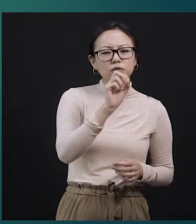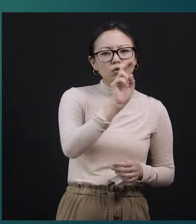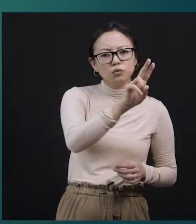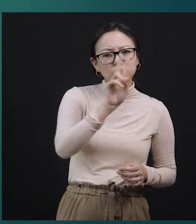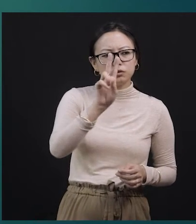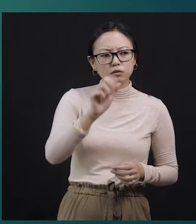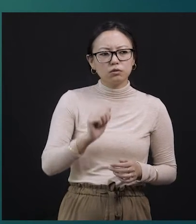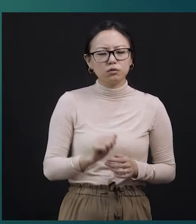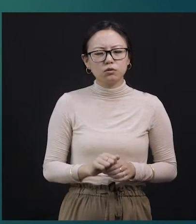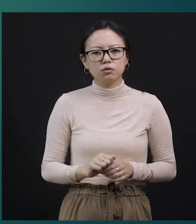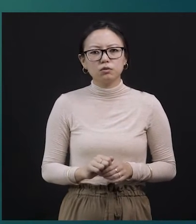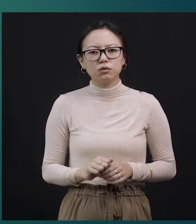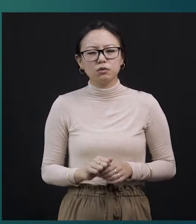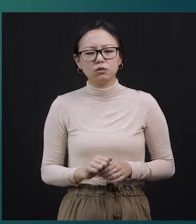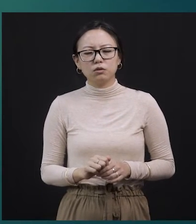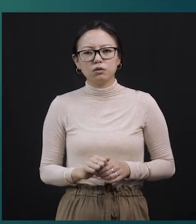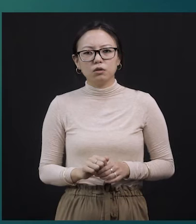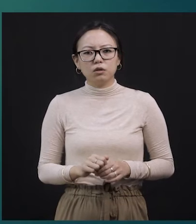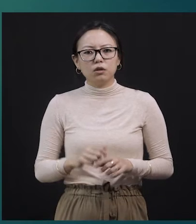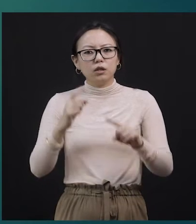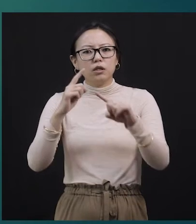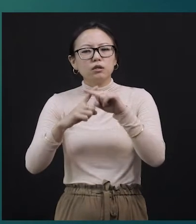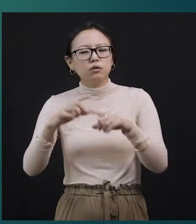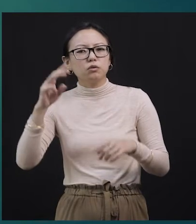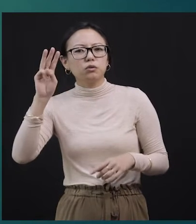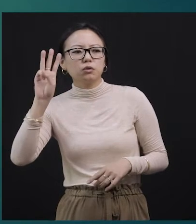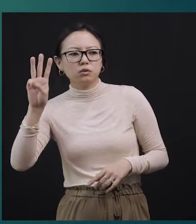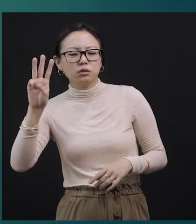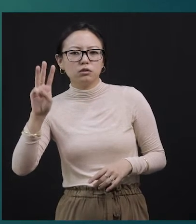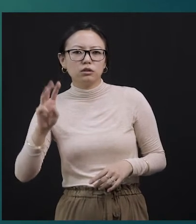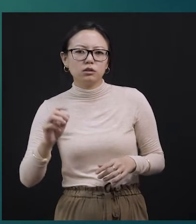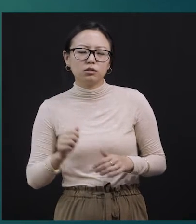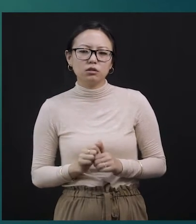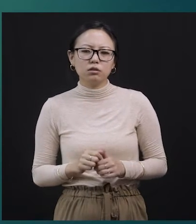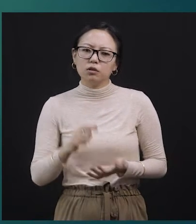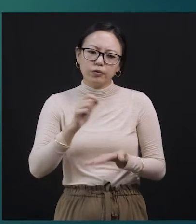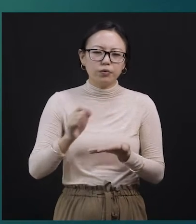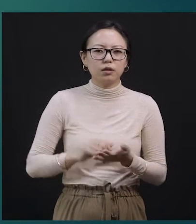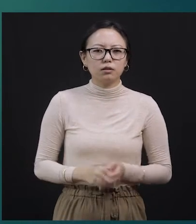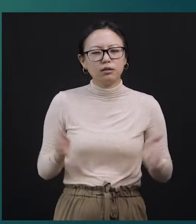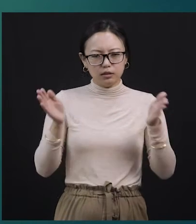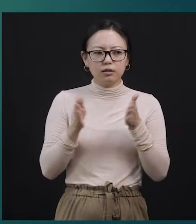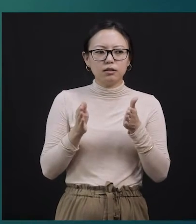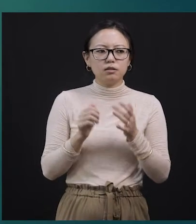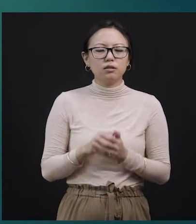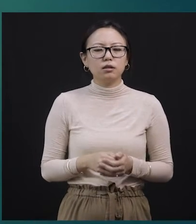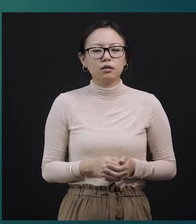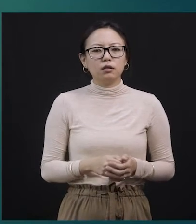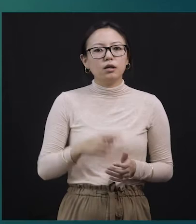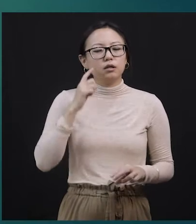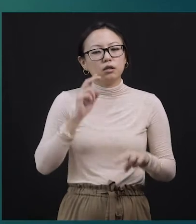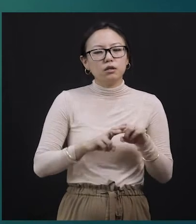little bit closer number, you need to put it on the right hand side here. Alright, so